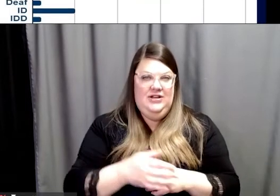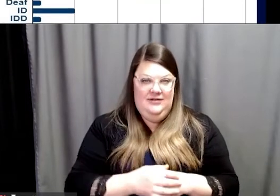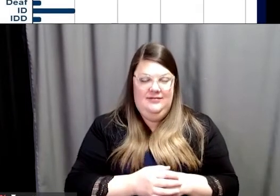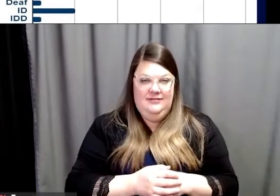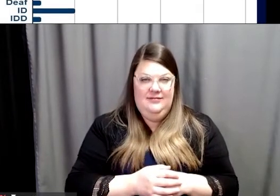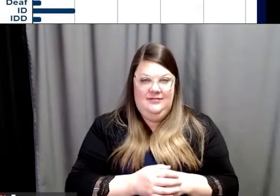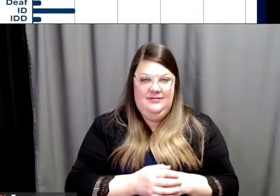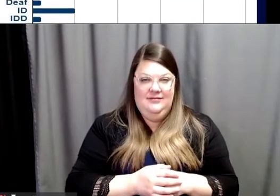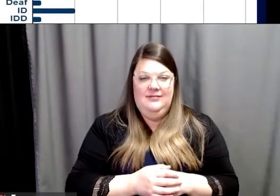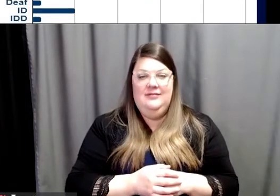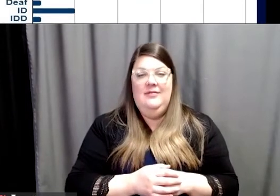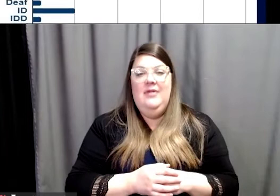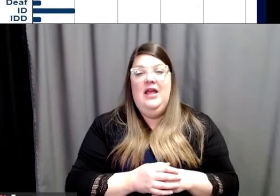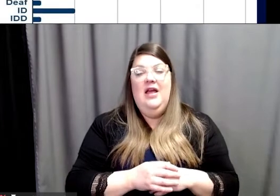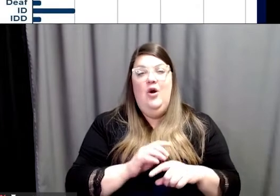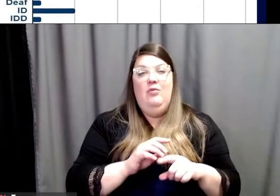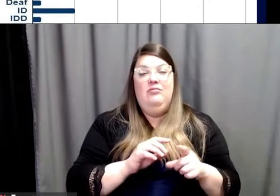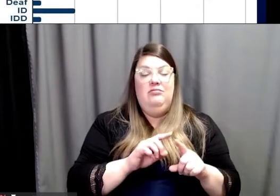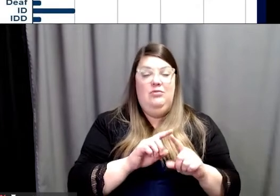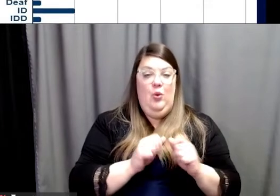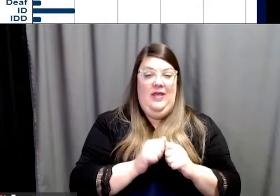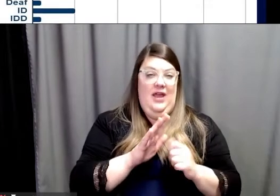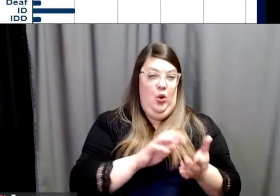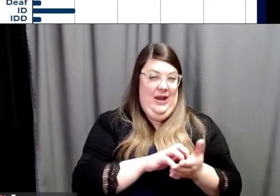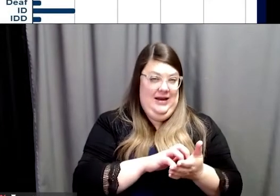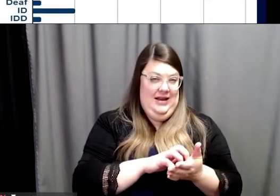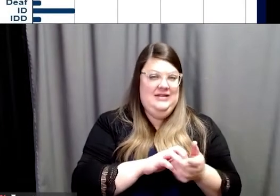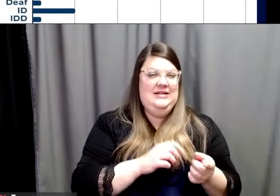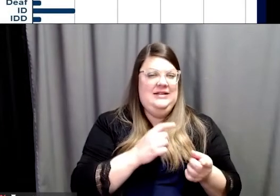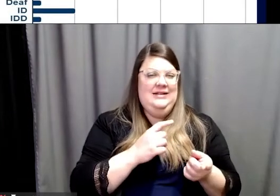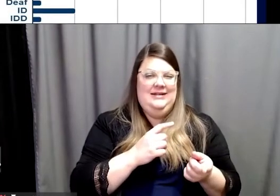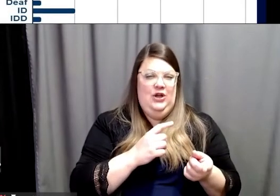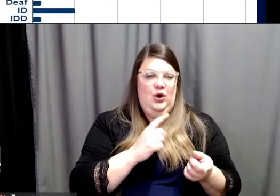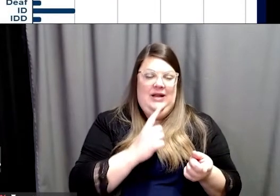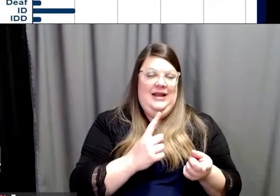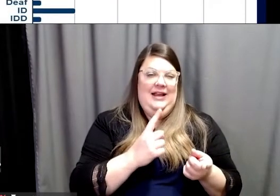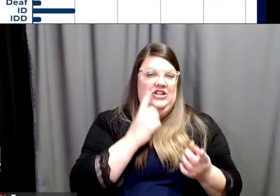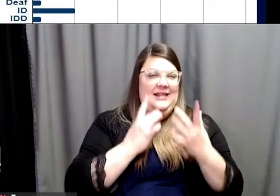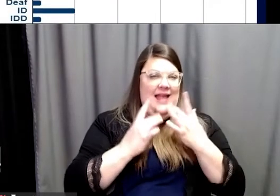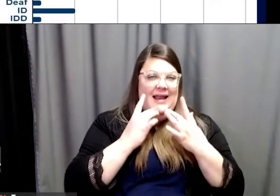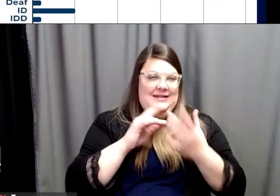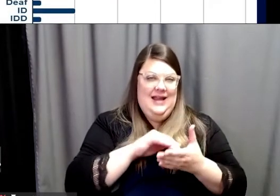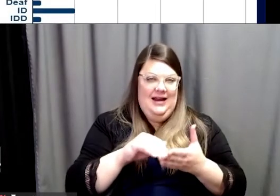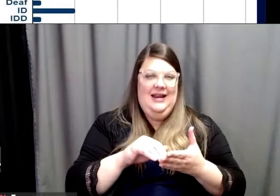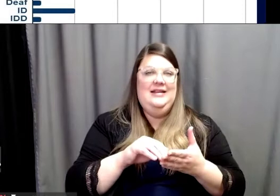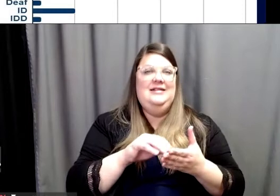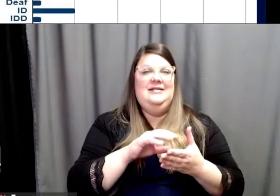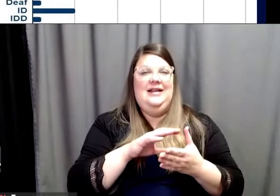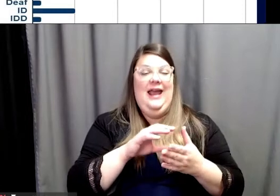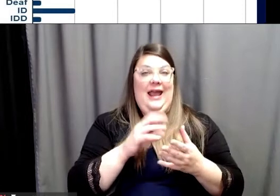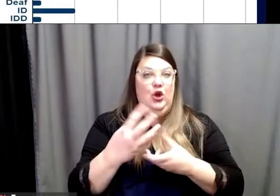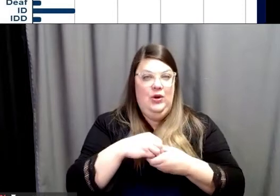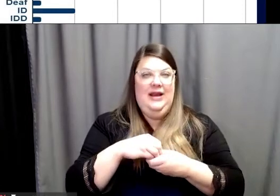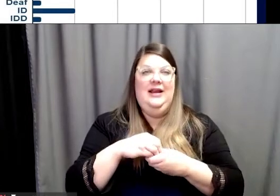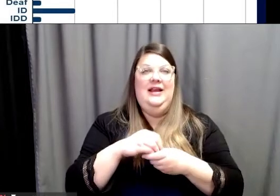While their weakness, they lack of studies on IPs, including diverse disability